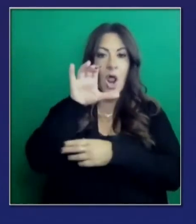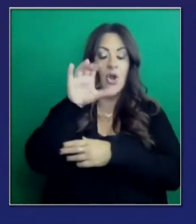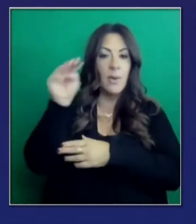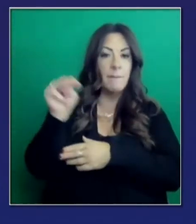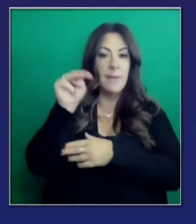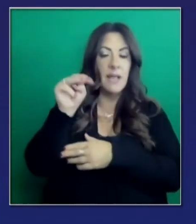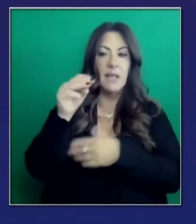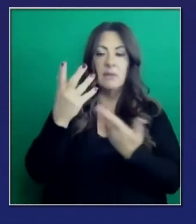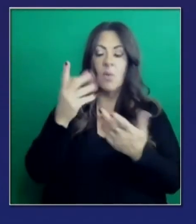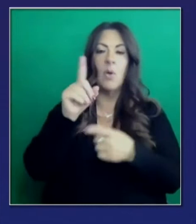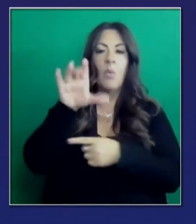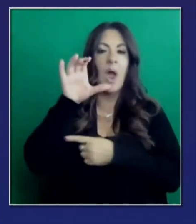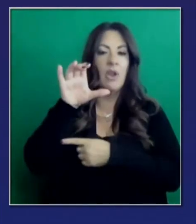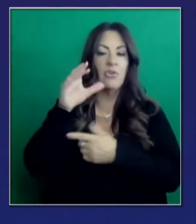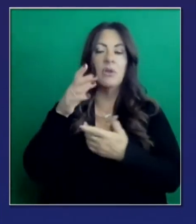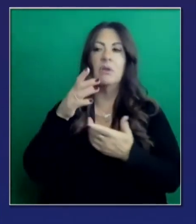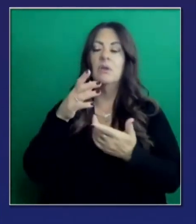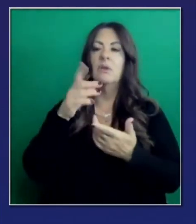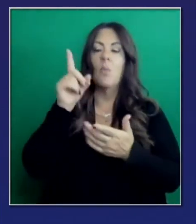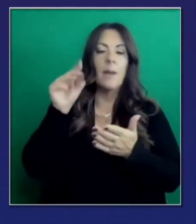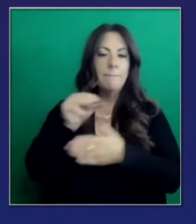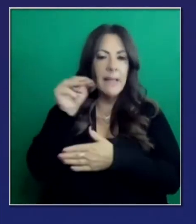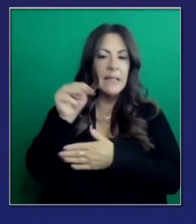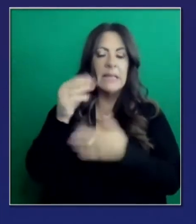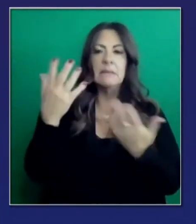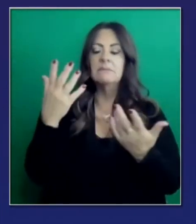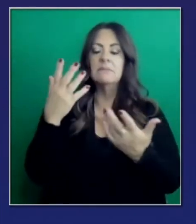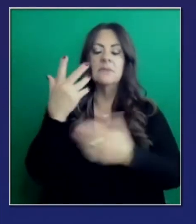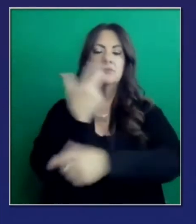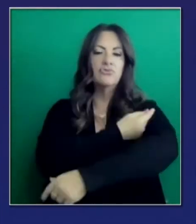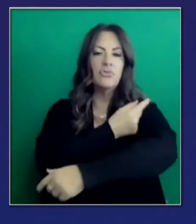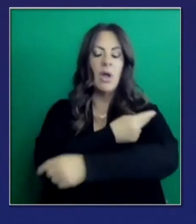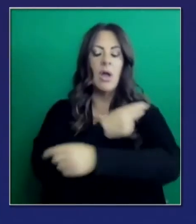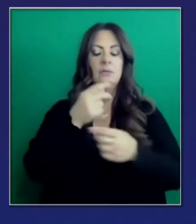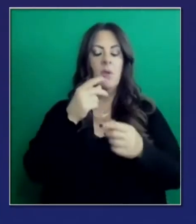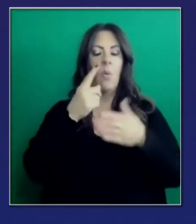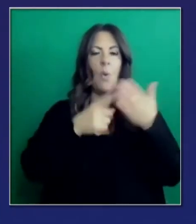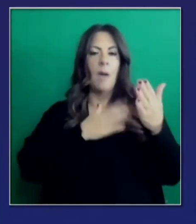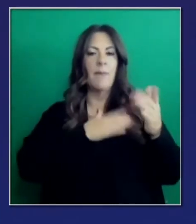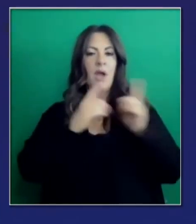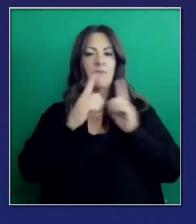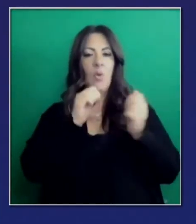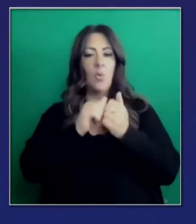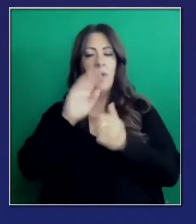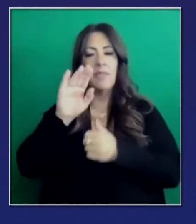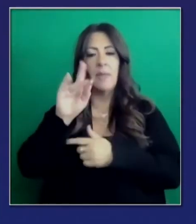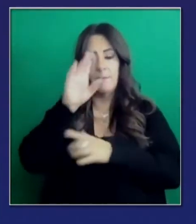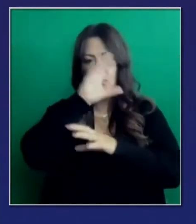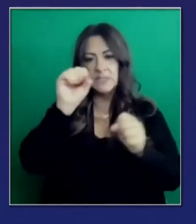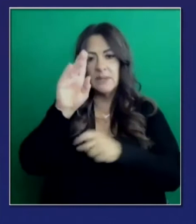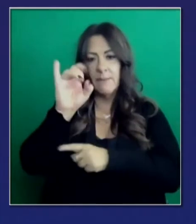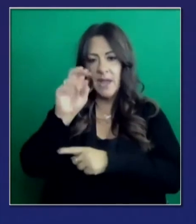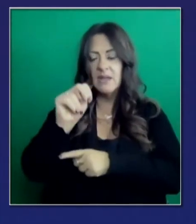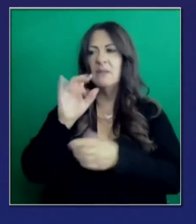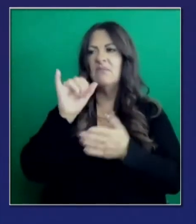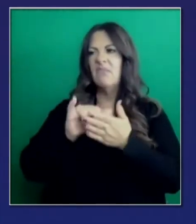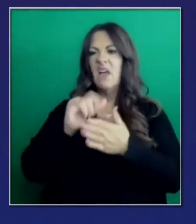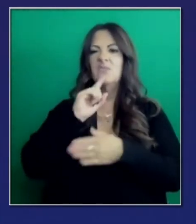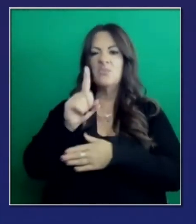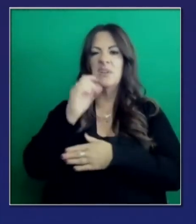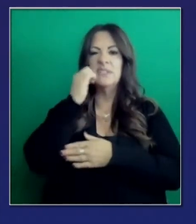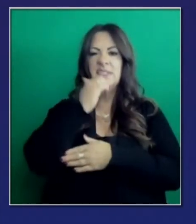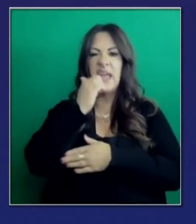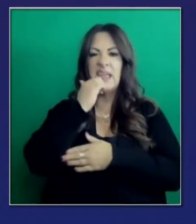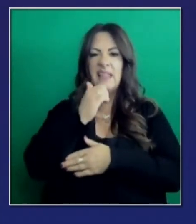today, where we are today. Just to put in perspective, that's just 120,000 vaccinations currently. That's per day, weekday. We've spiked